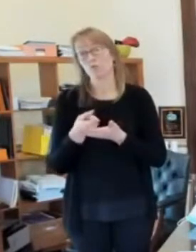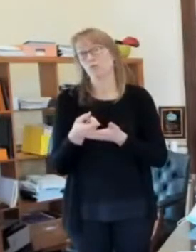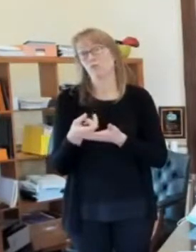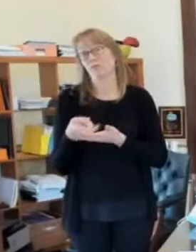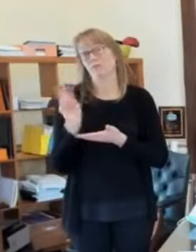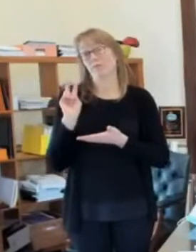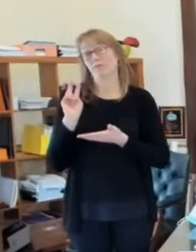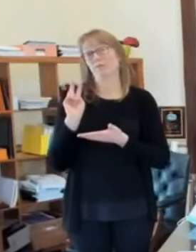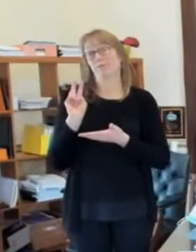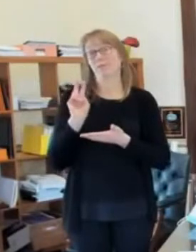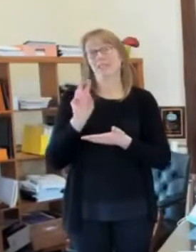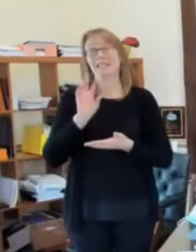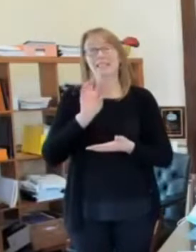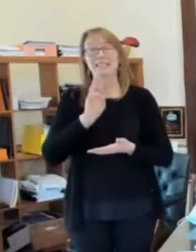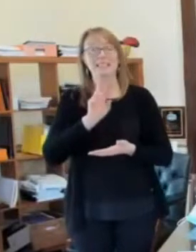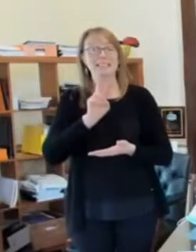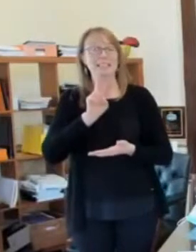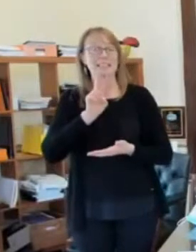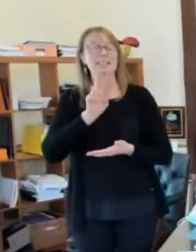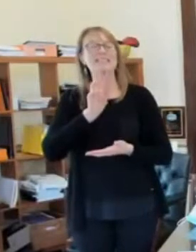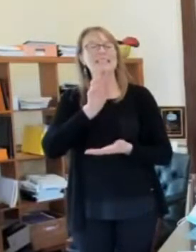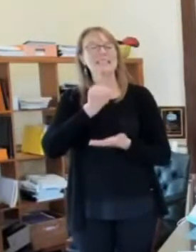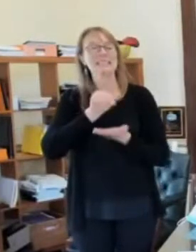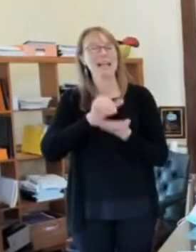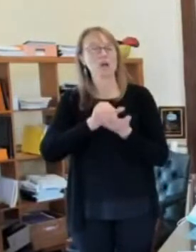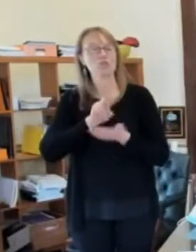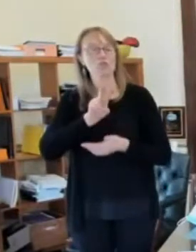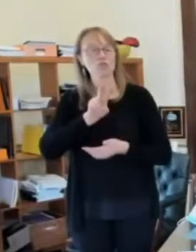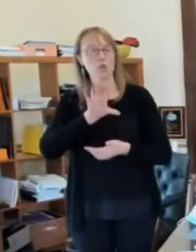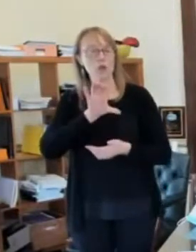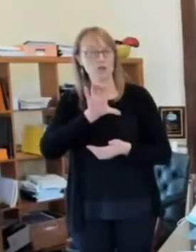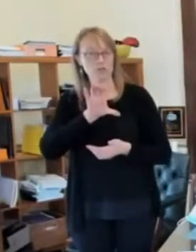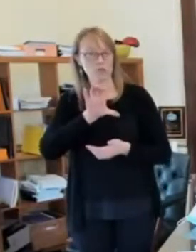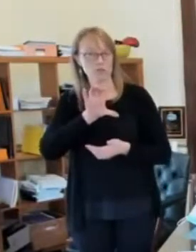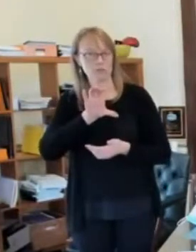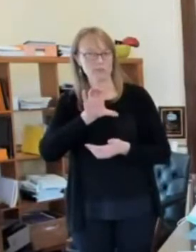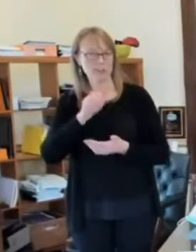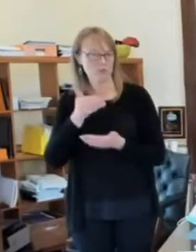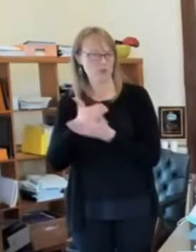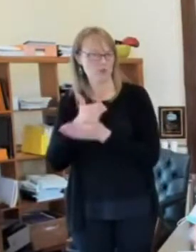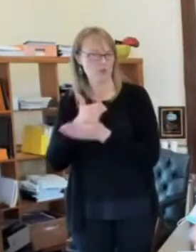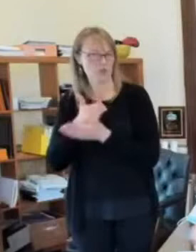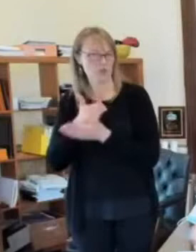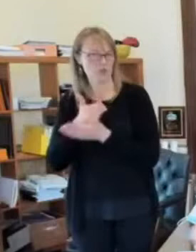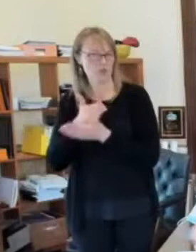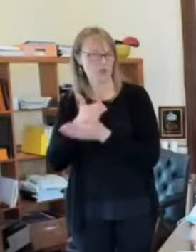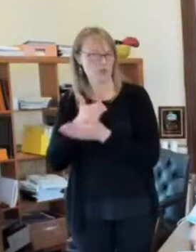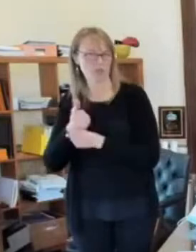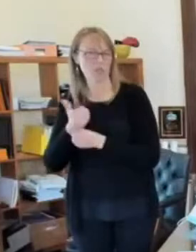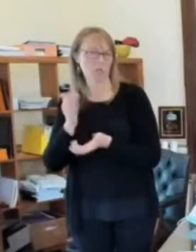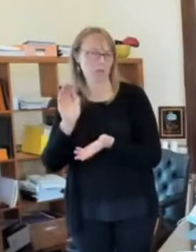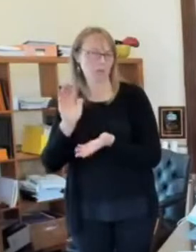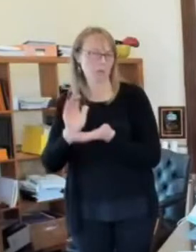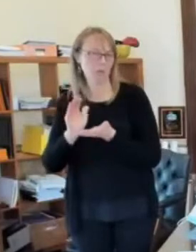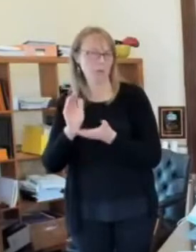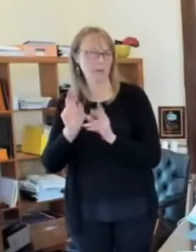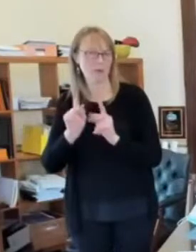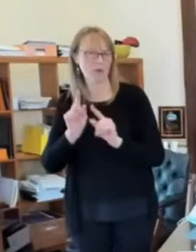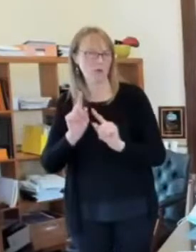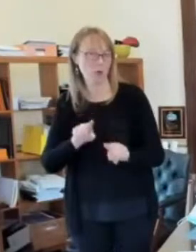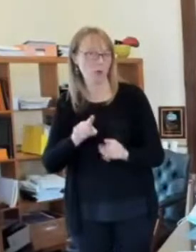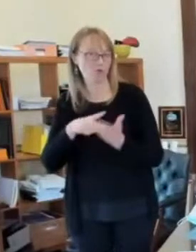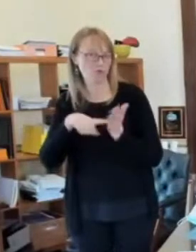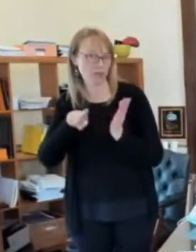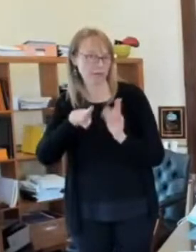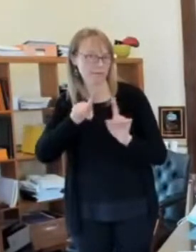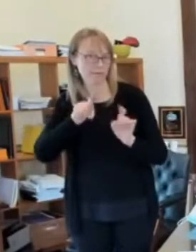6,200. Don't forget, that was the week of New Year's. Not so many people testing. The week before that was 6,400.